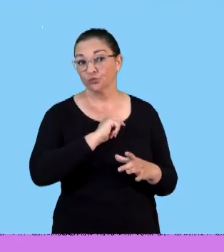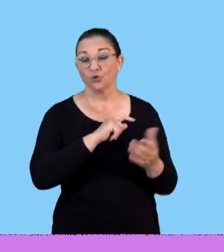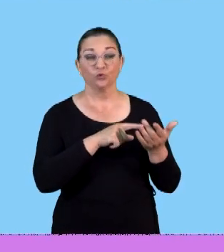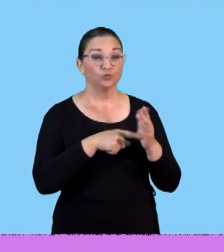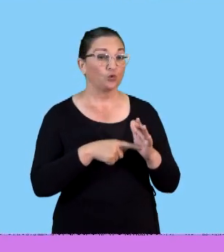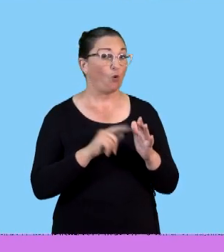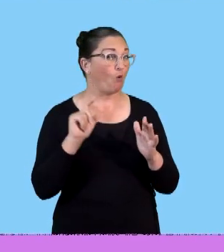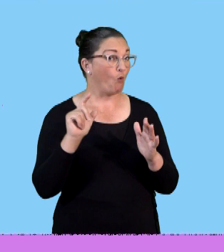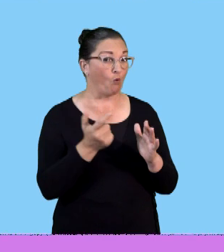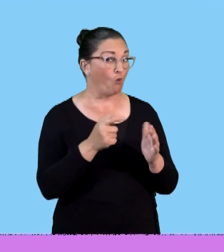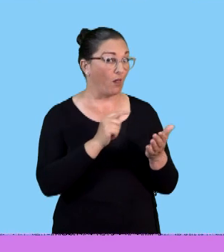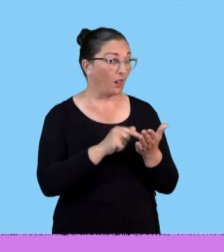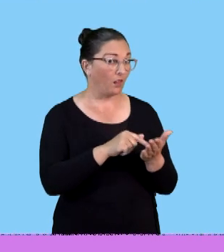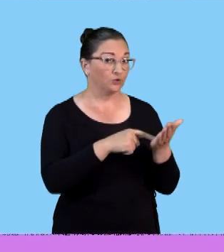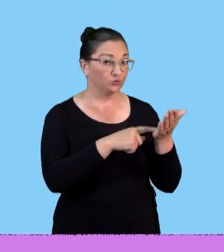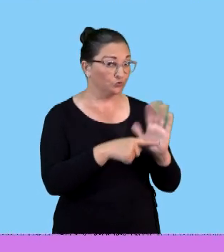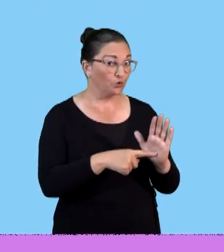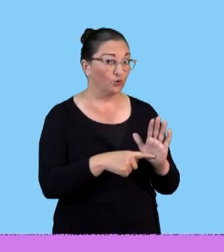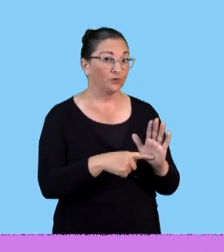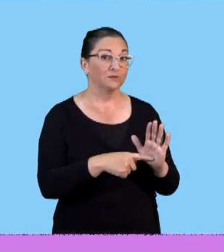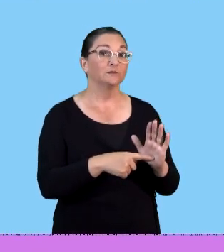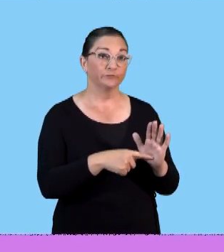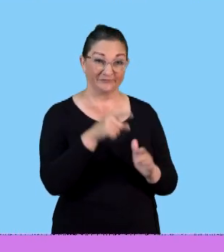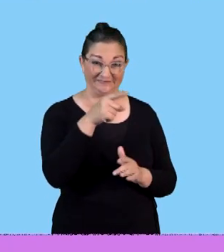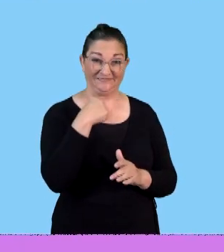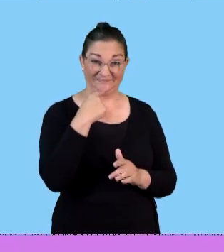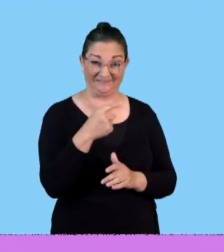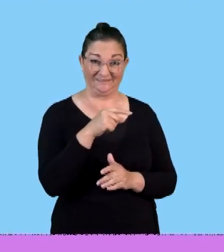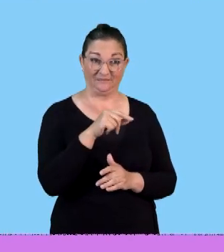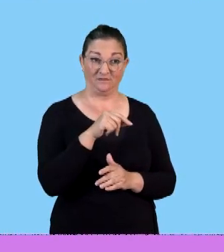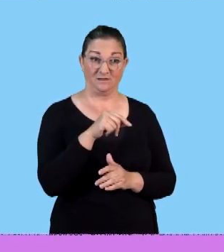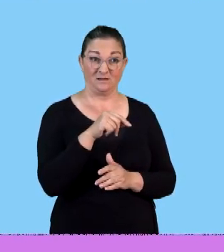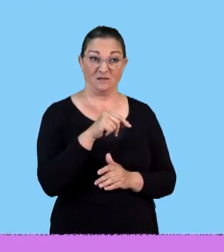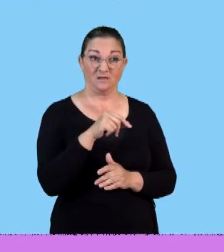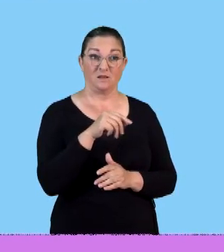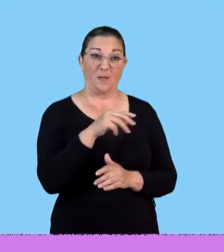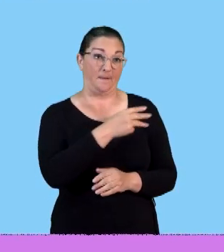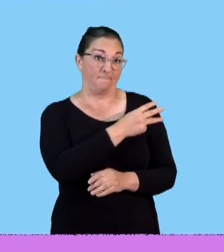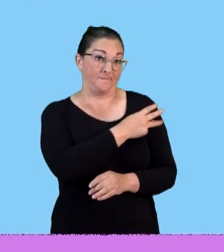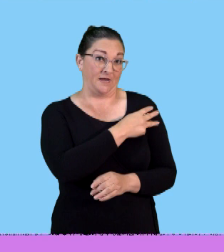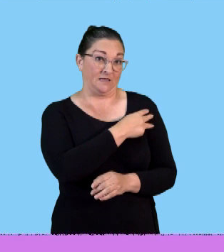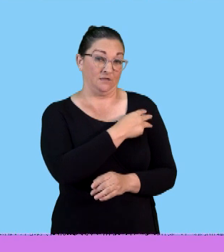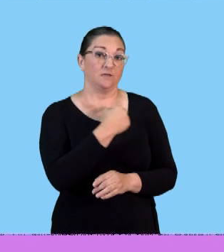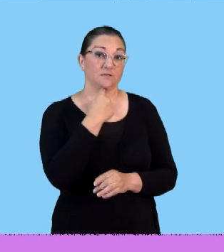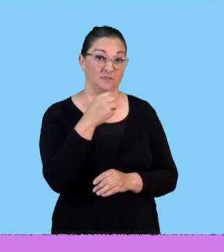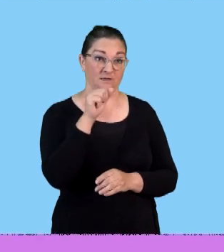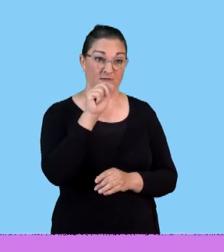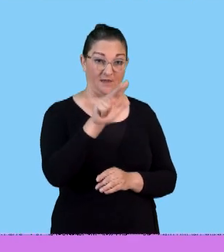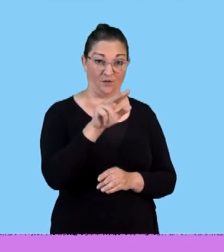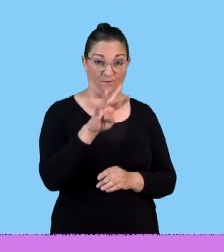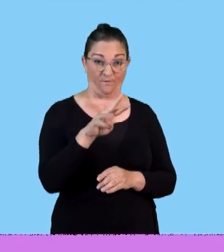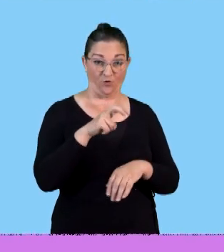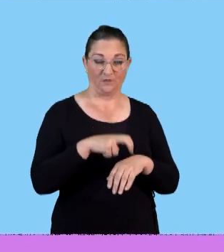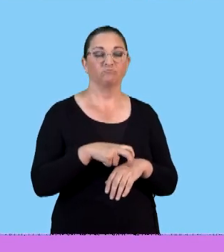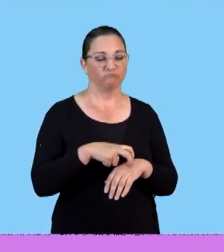showing all calculations where this claim is valid. So therefore, the claim made by our manager